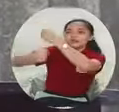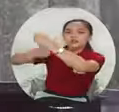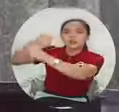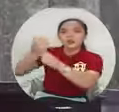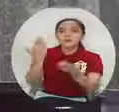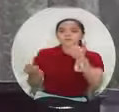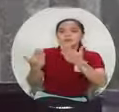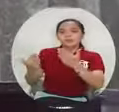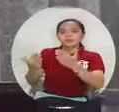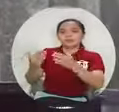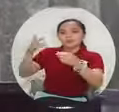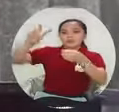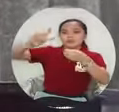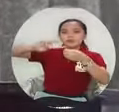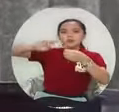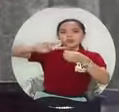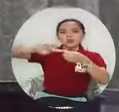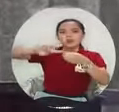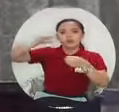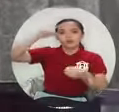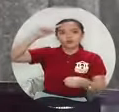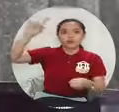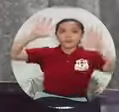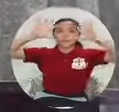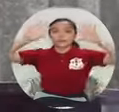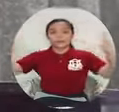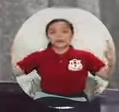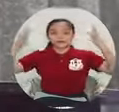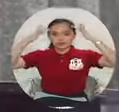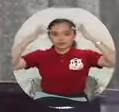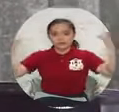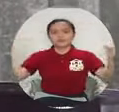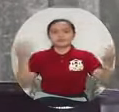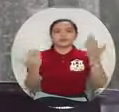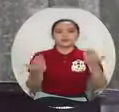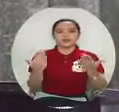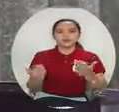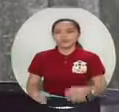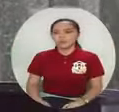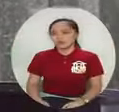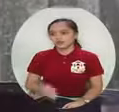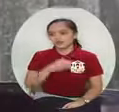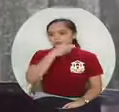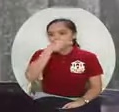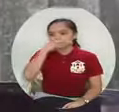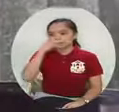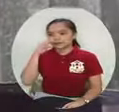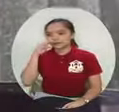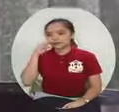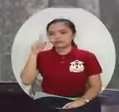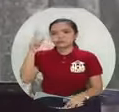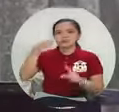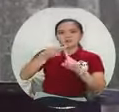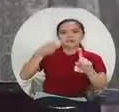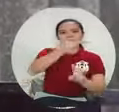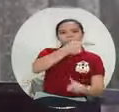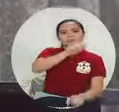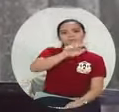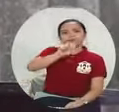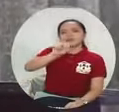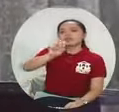vice president or maybe a president, you know? From that pitiful kid in Jinsan, na